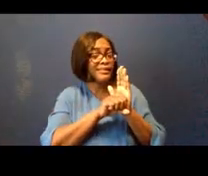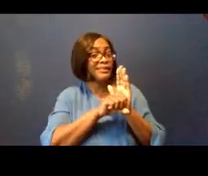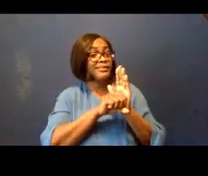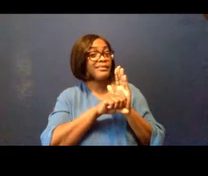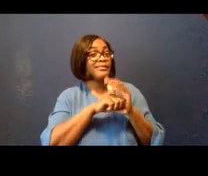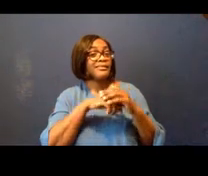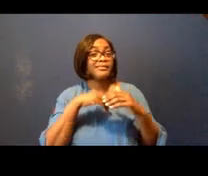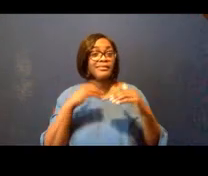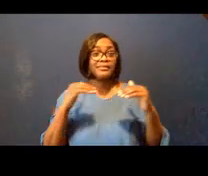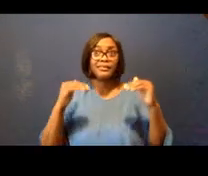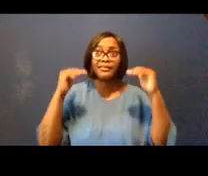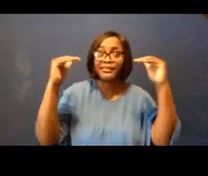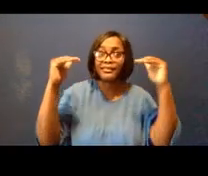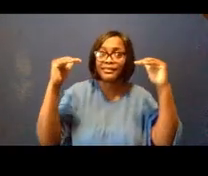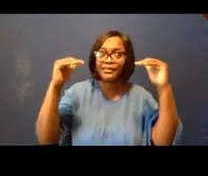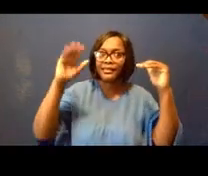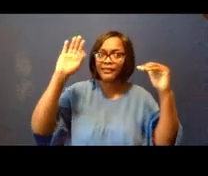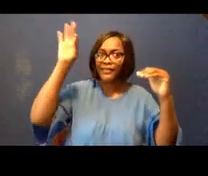imperative